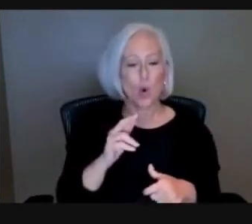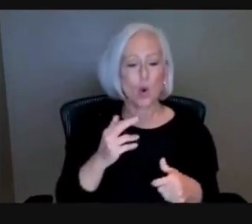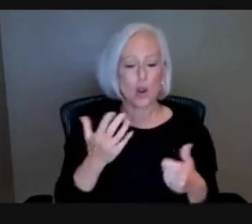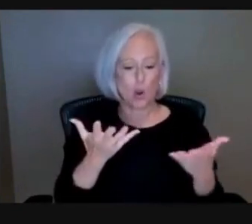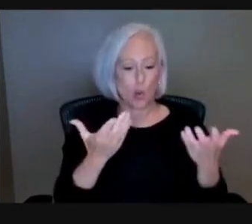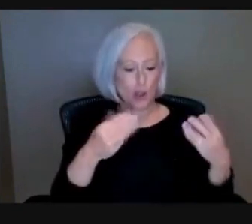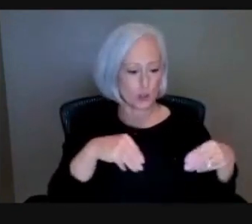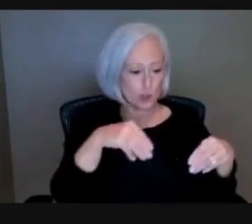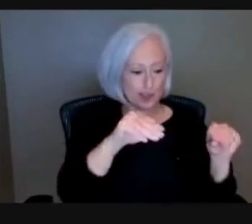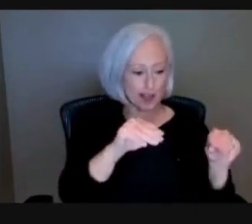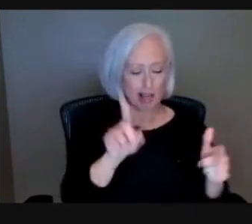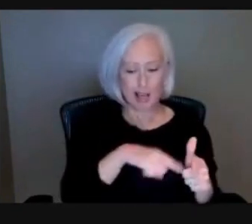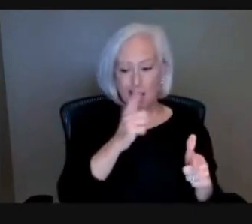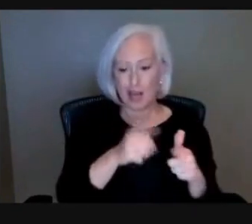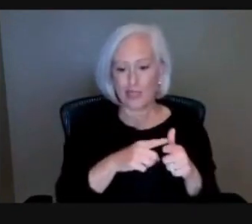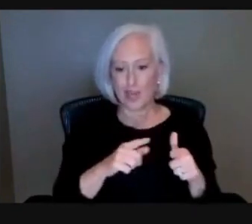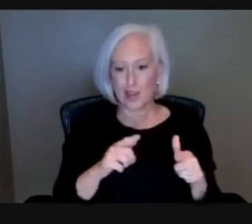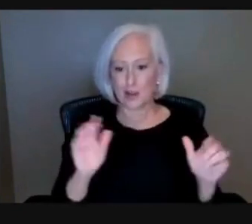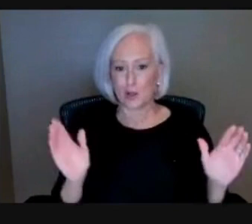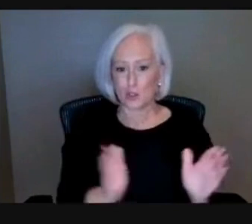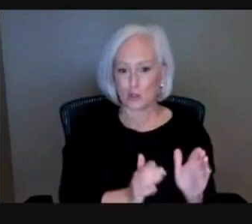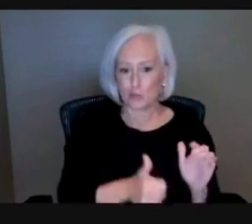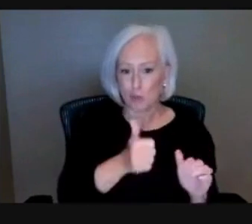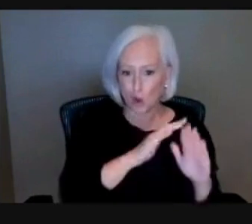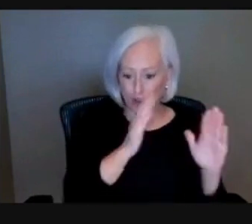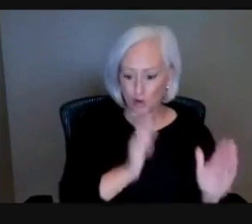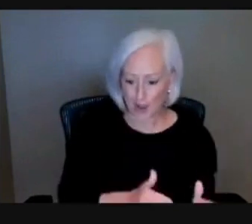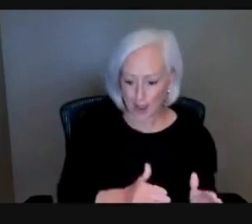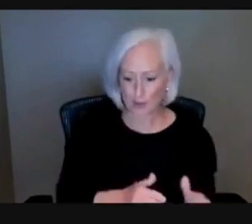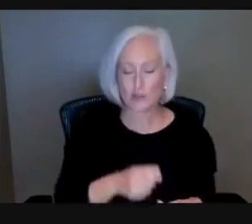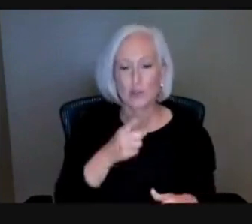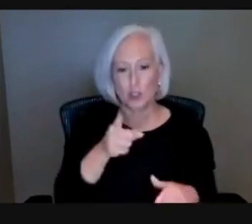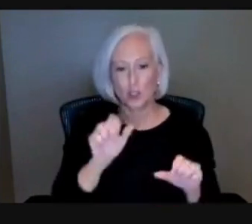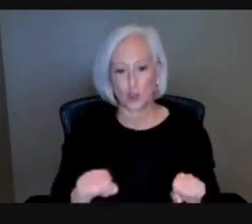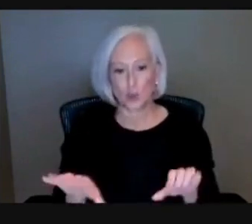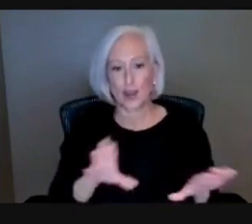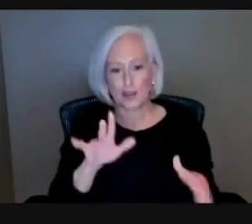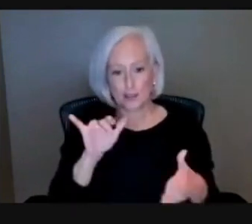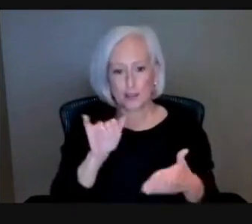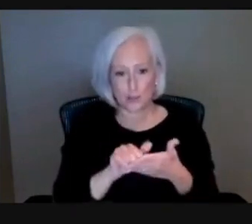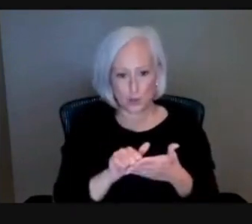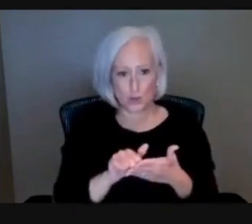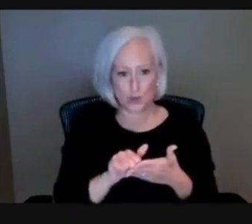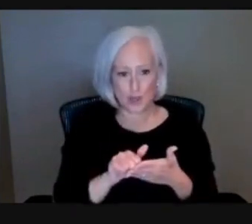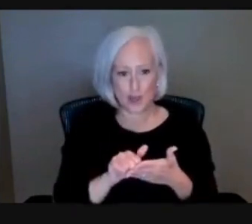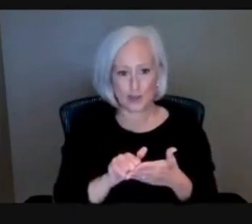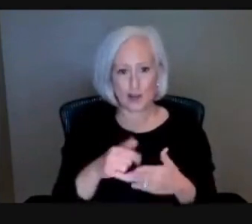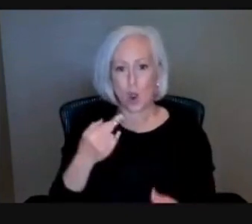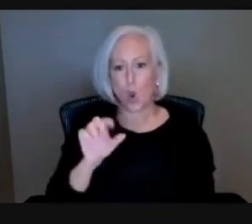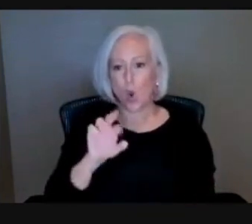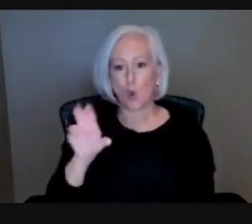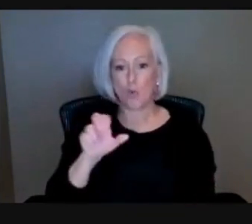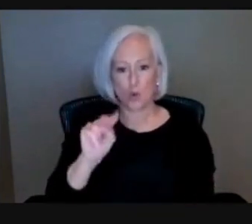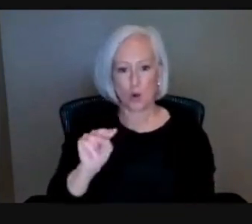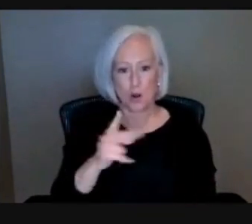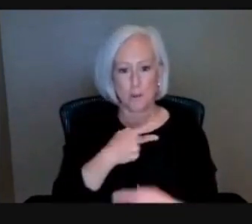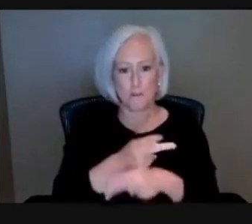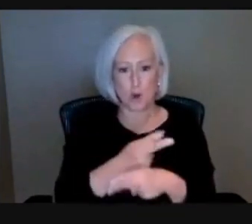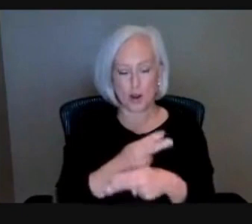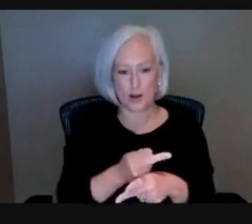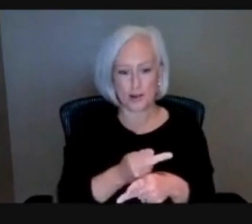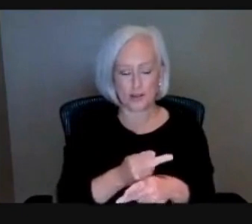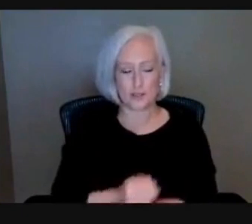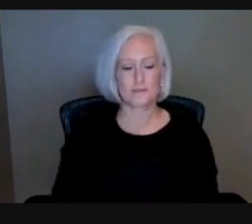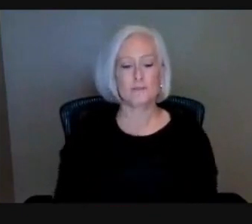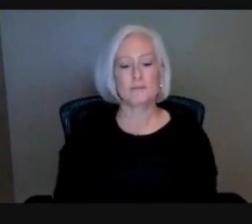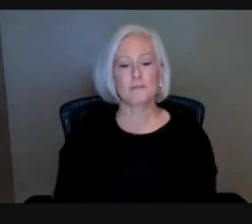condo, you can buy that single-family residence, and you can still utilize our HomeRun product. Our HomeRun product does require